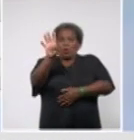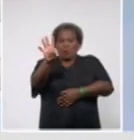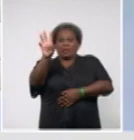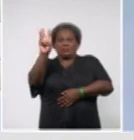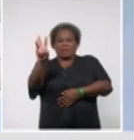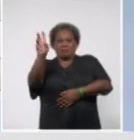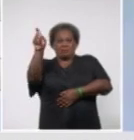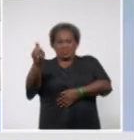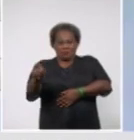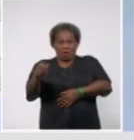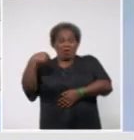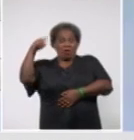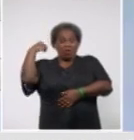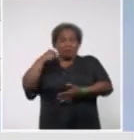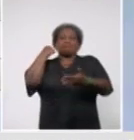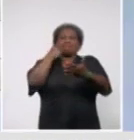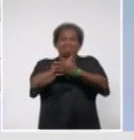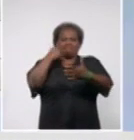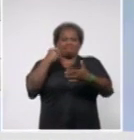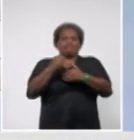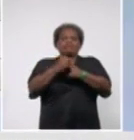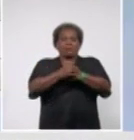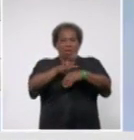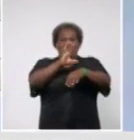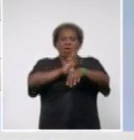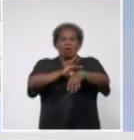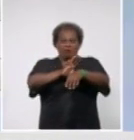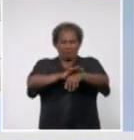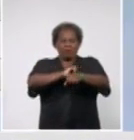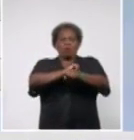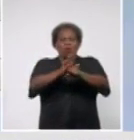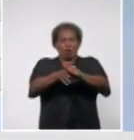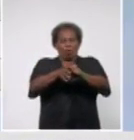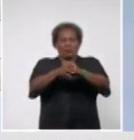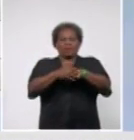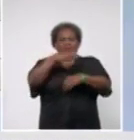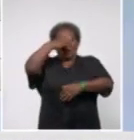7,164 samples yesterday. Of the samples processed,